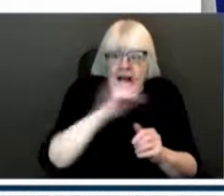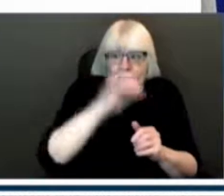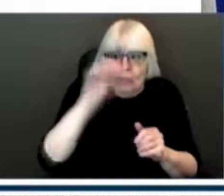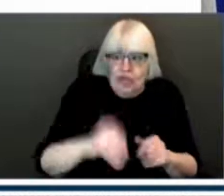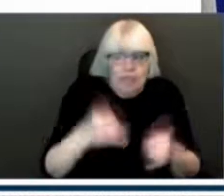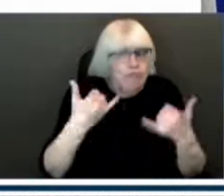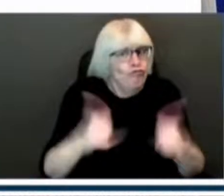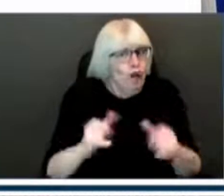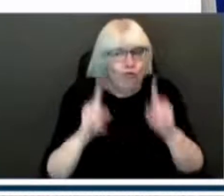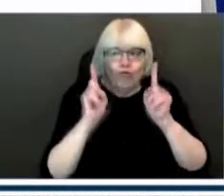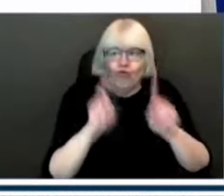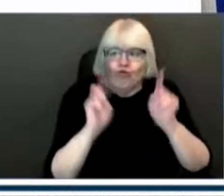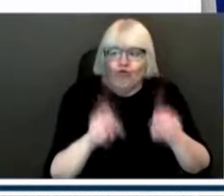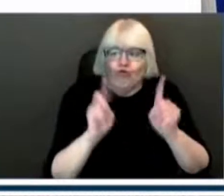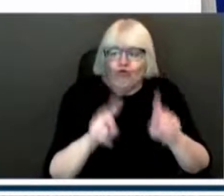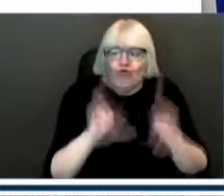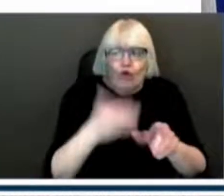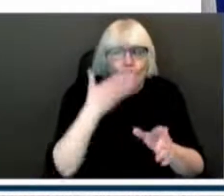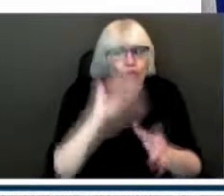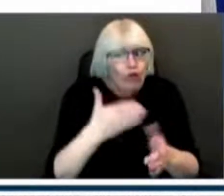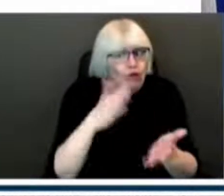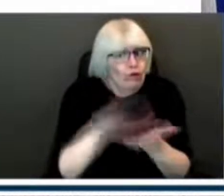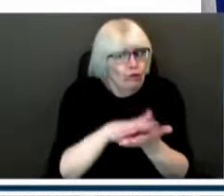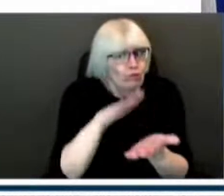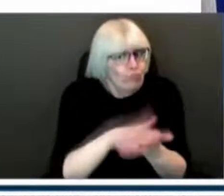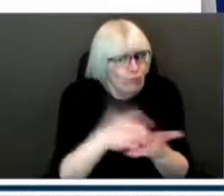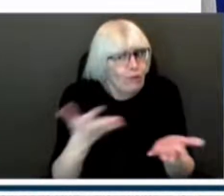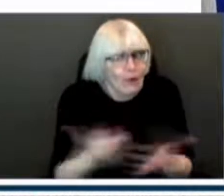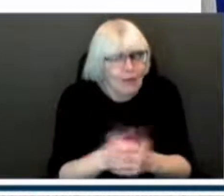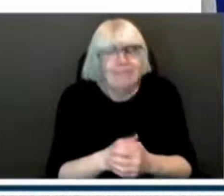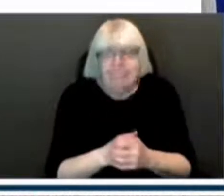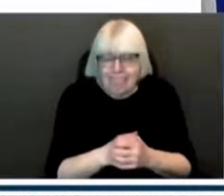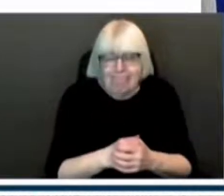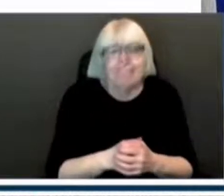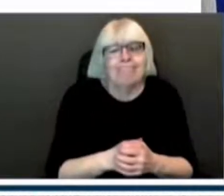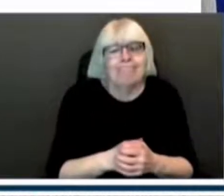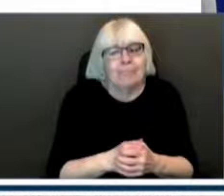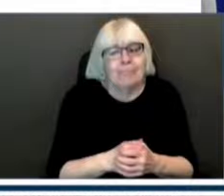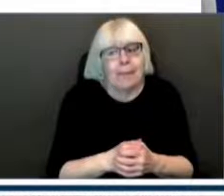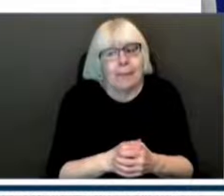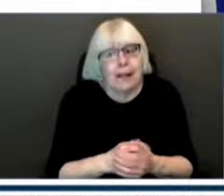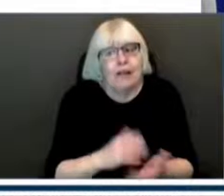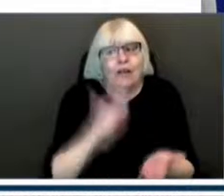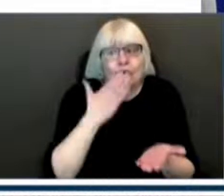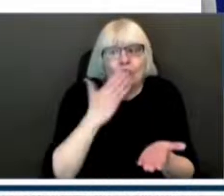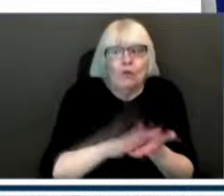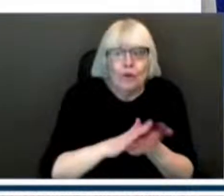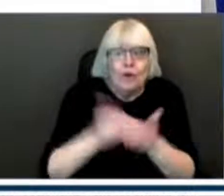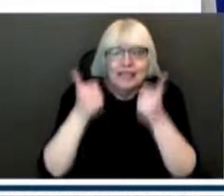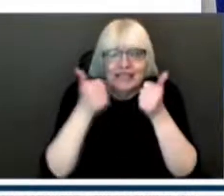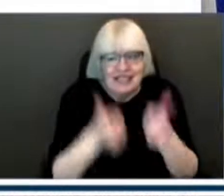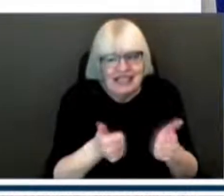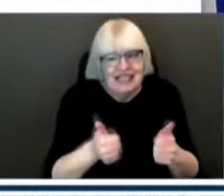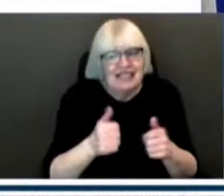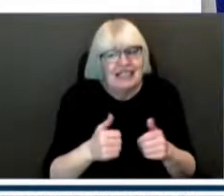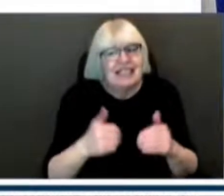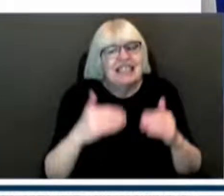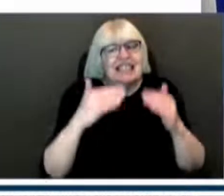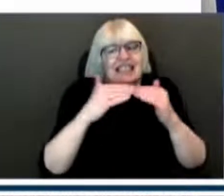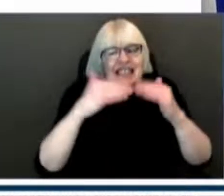what's important. So like healthcare, our schools are functioning, but the systems are stressed. There's no question about that. So I just ask